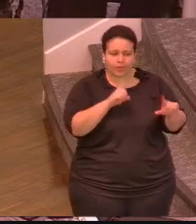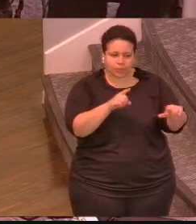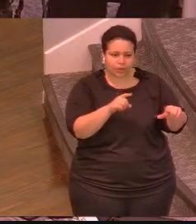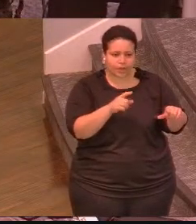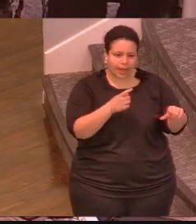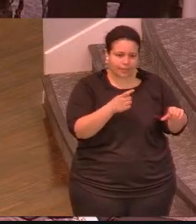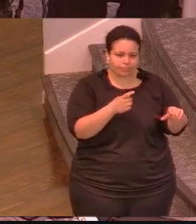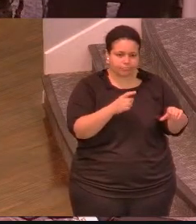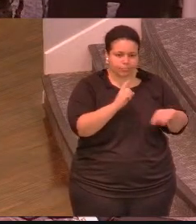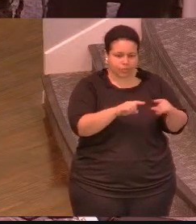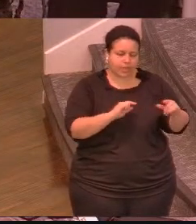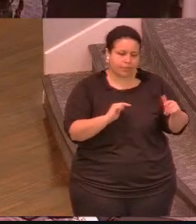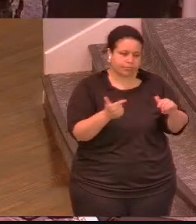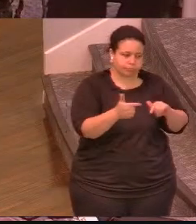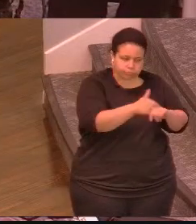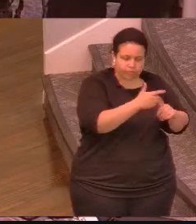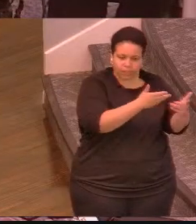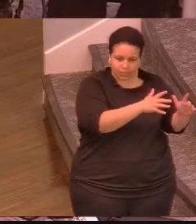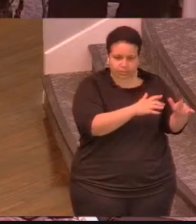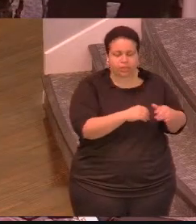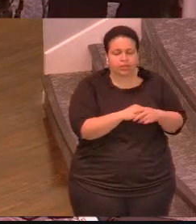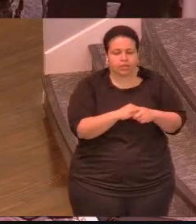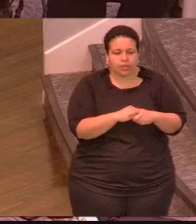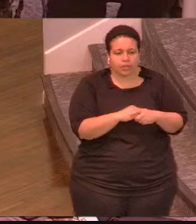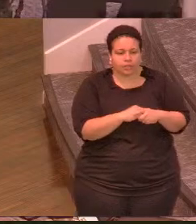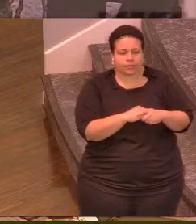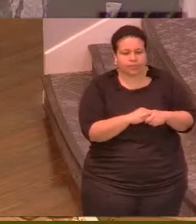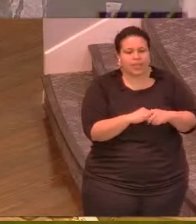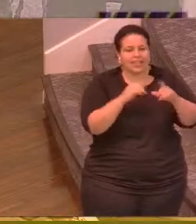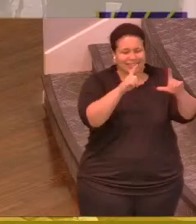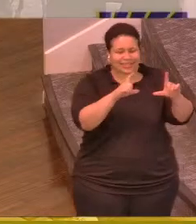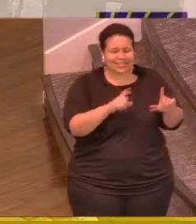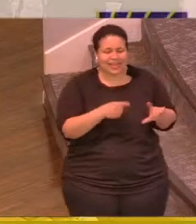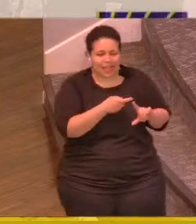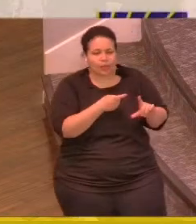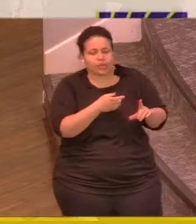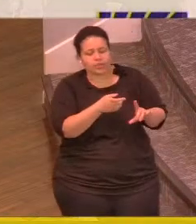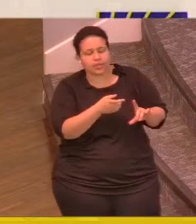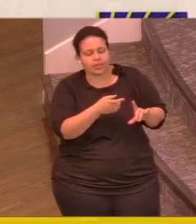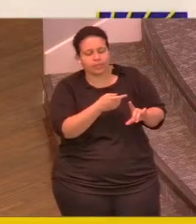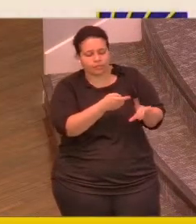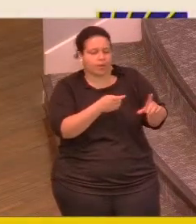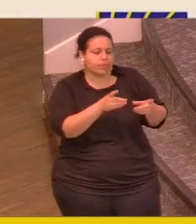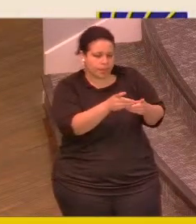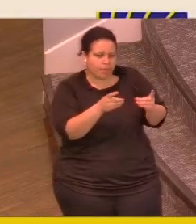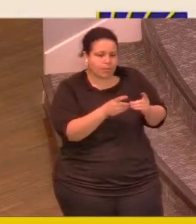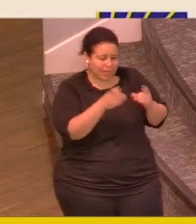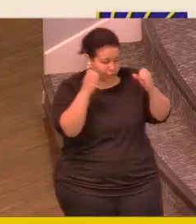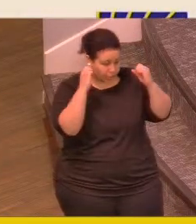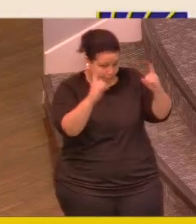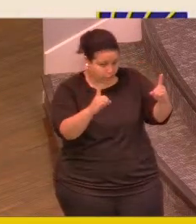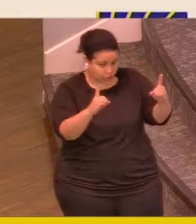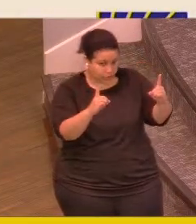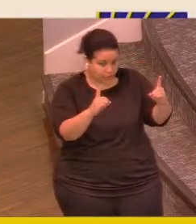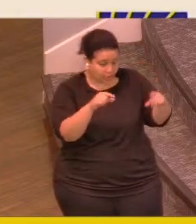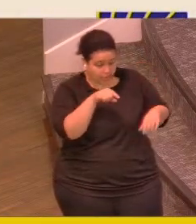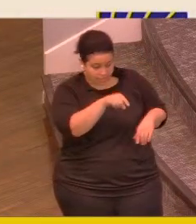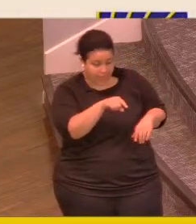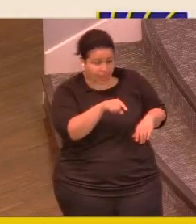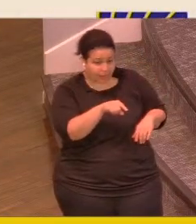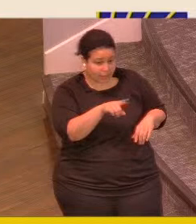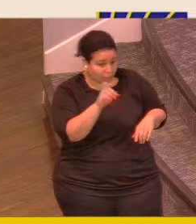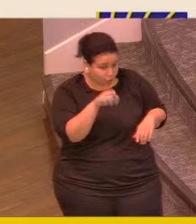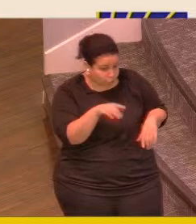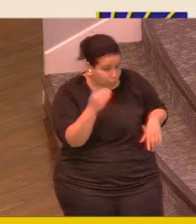funded positions, that was given to us from the Department of Education, right? Yes, ma'am. So did they, or do you know if